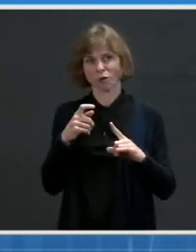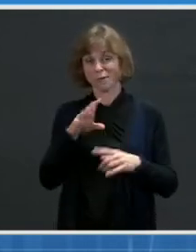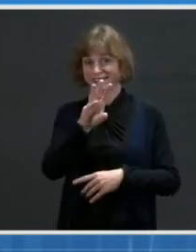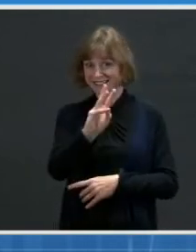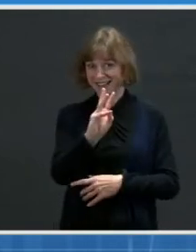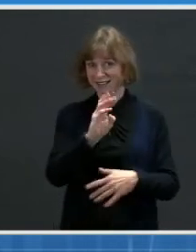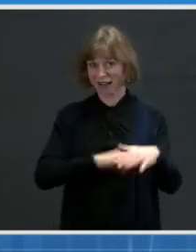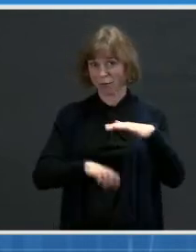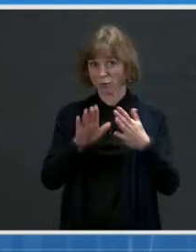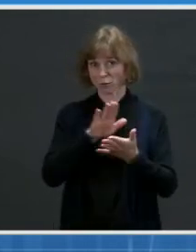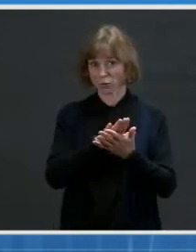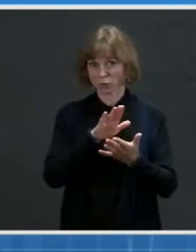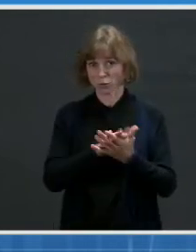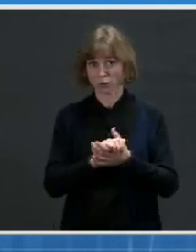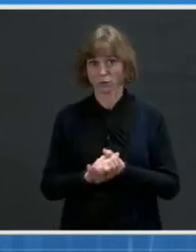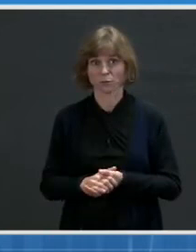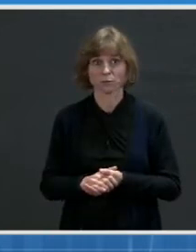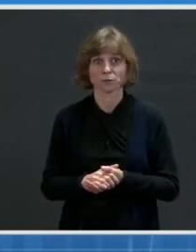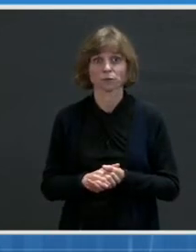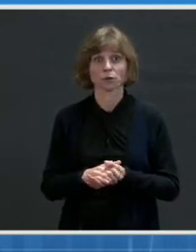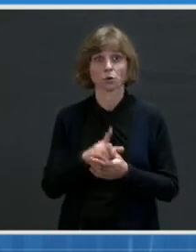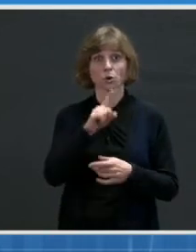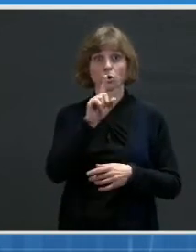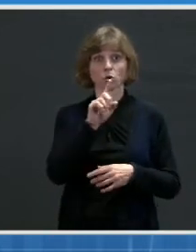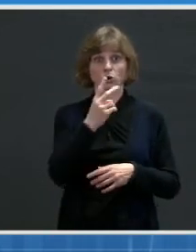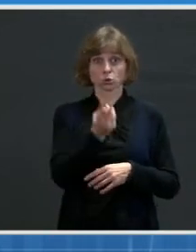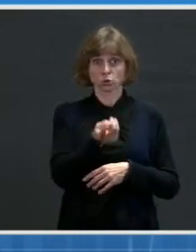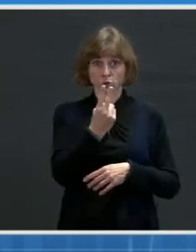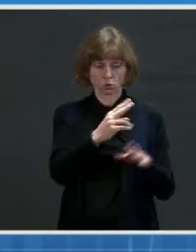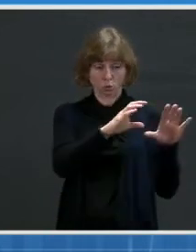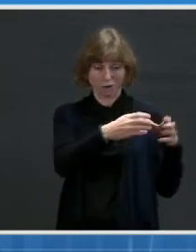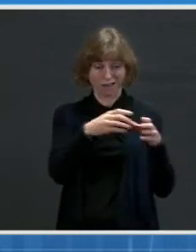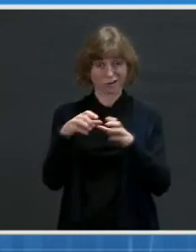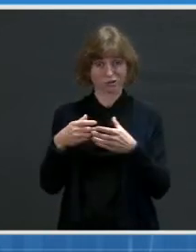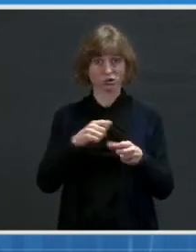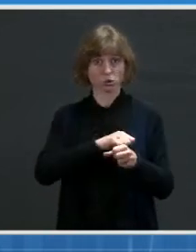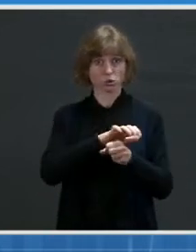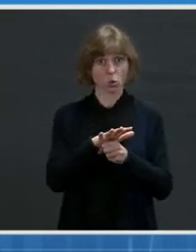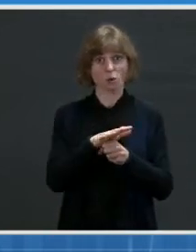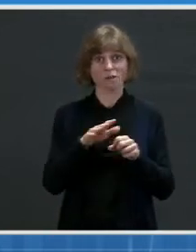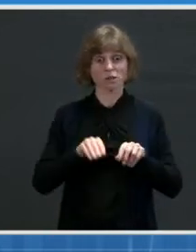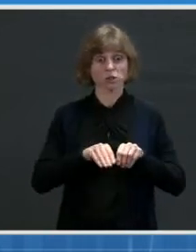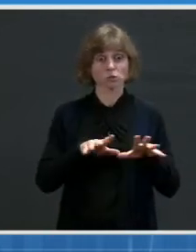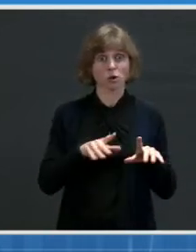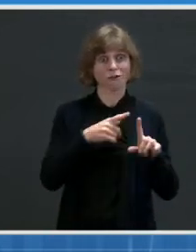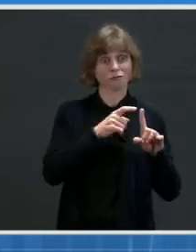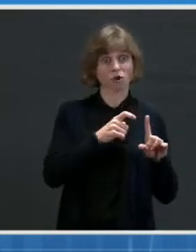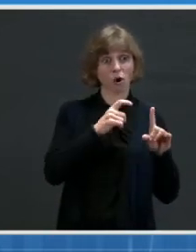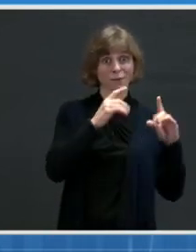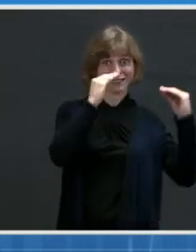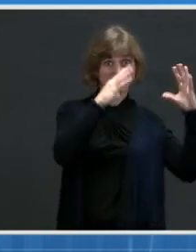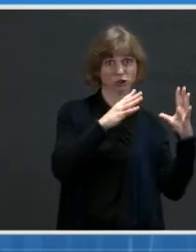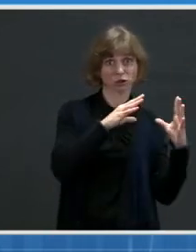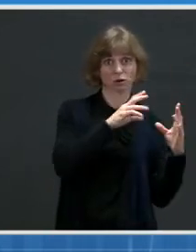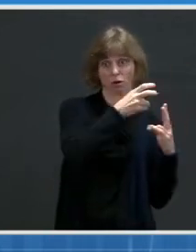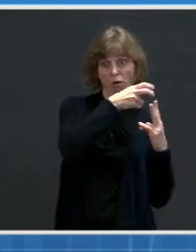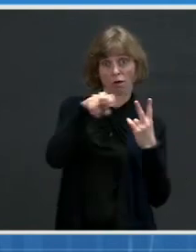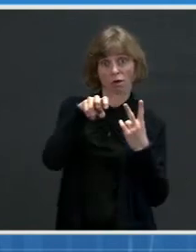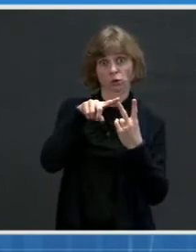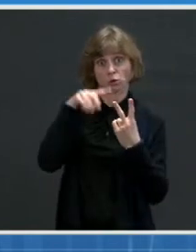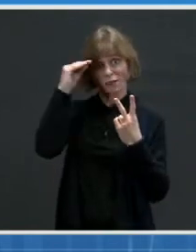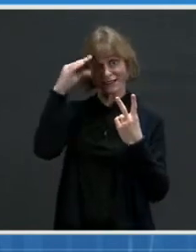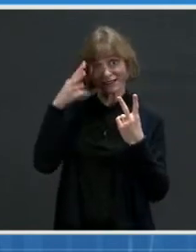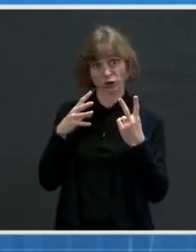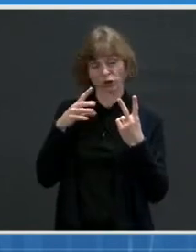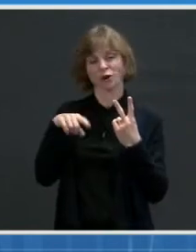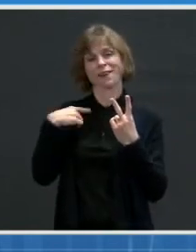schools. In 2 of these clusters, COVID-19 was spread first from educator to educator and then from